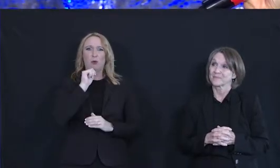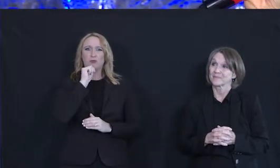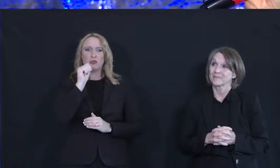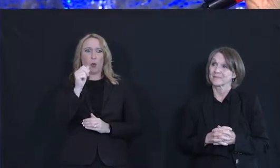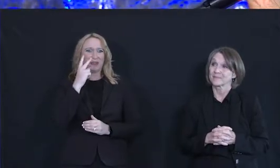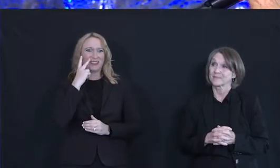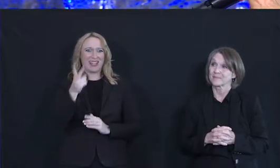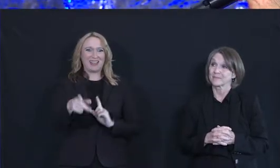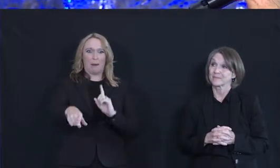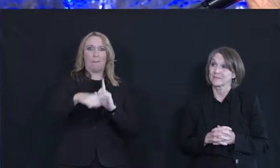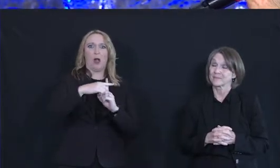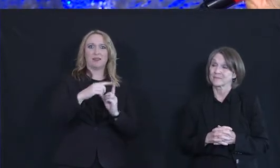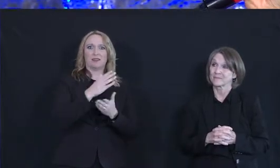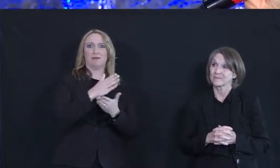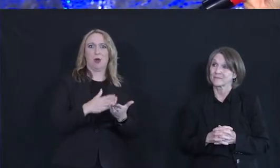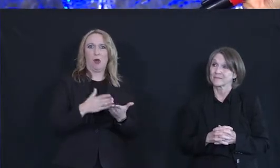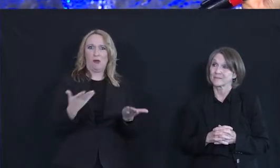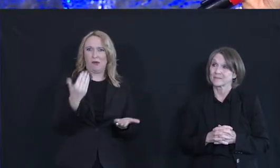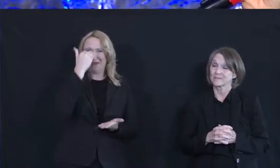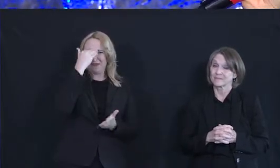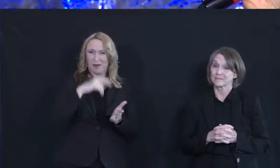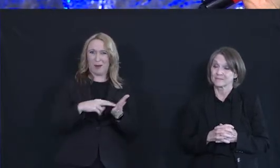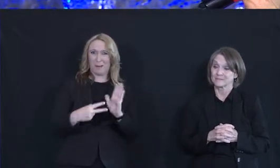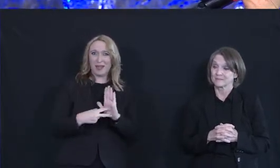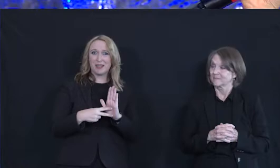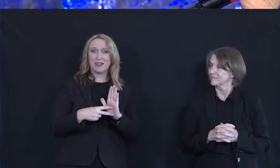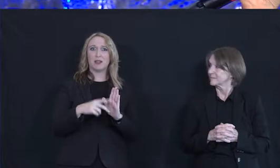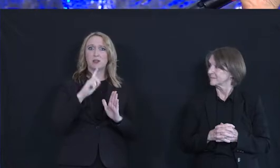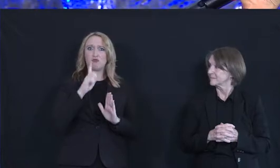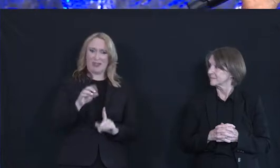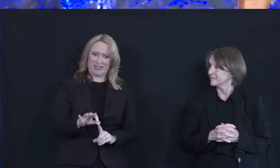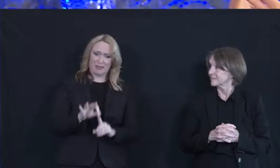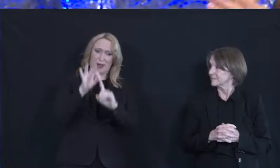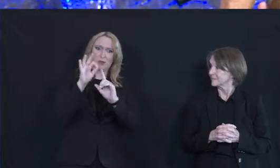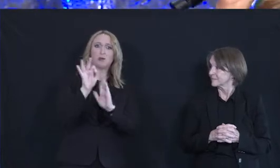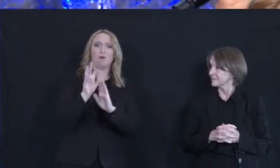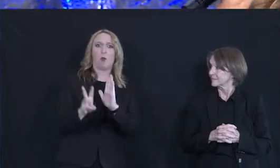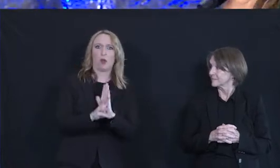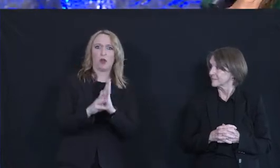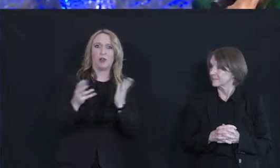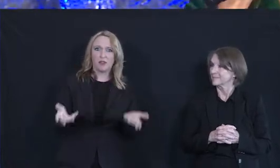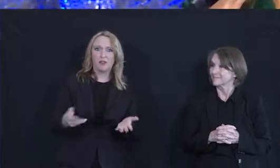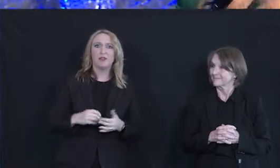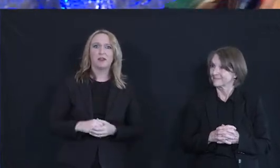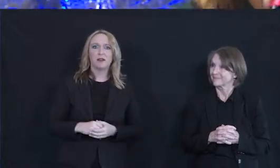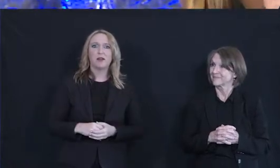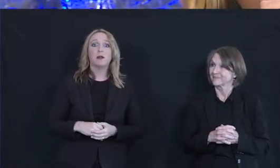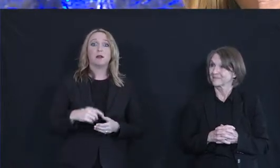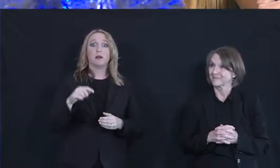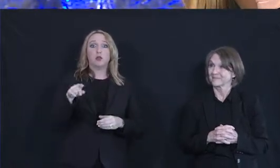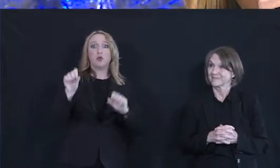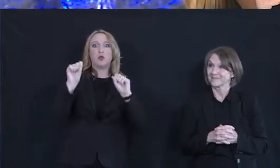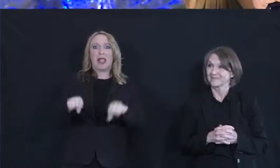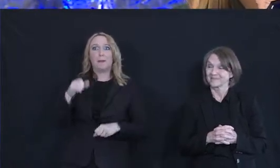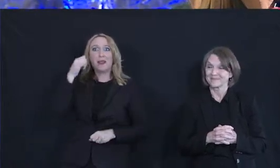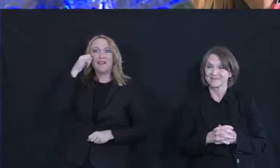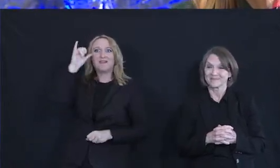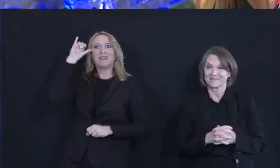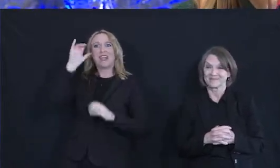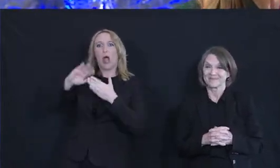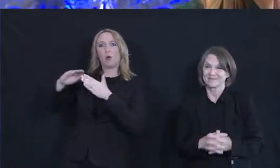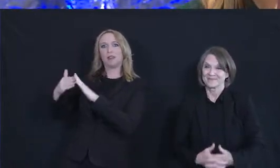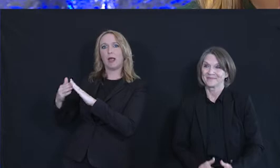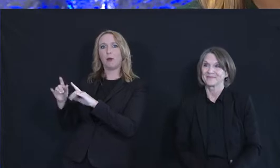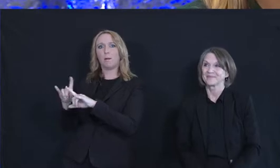it that's so positive which to me it's incredibly individual right and it's all the things that are made us special but at the same time you can be Cow Town and funky town at the same time